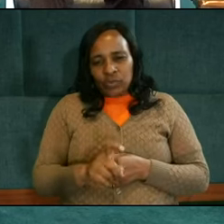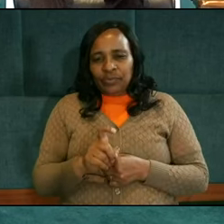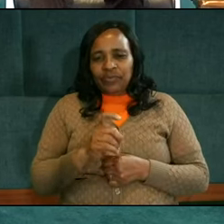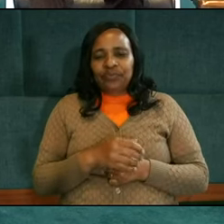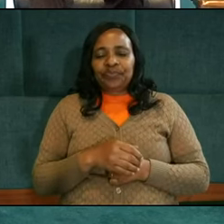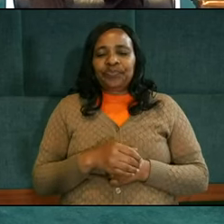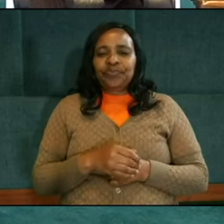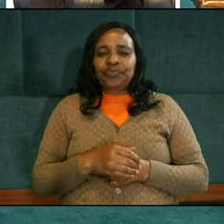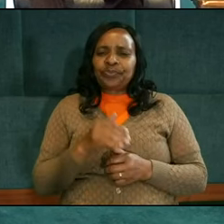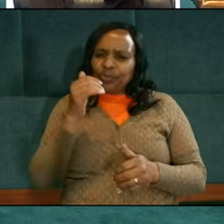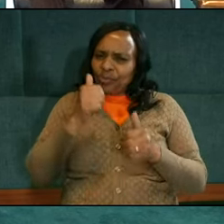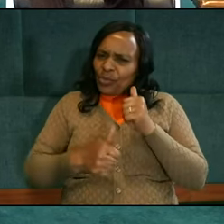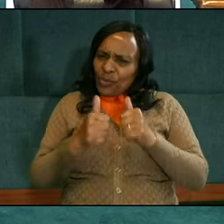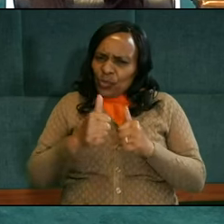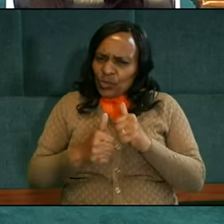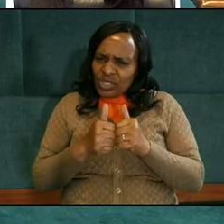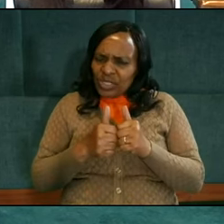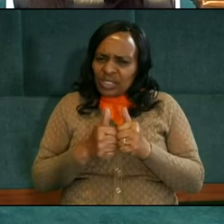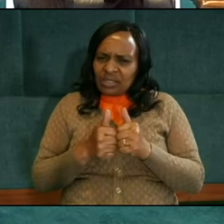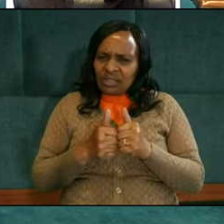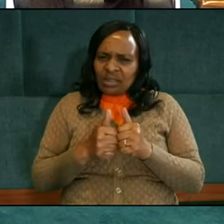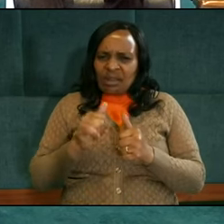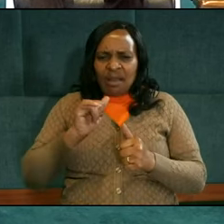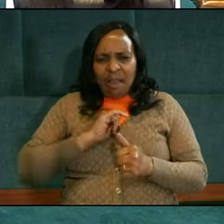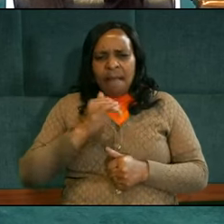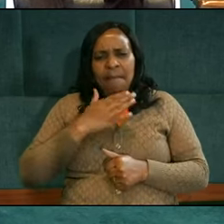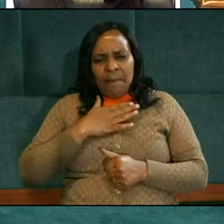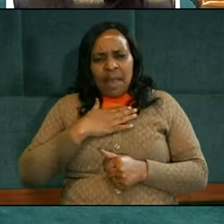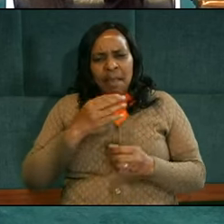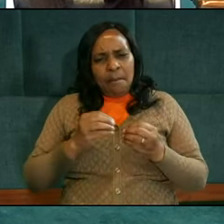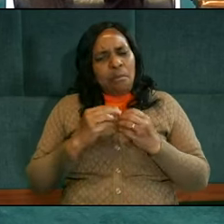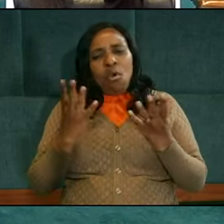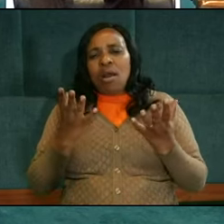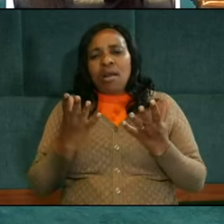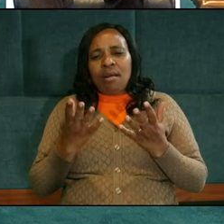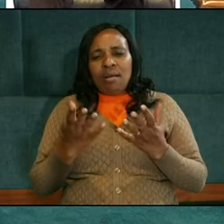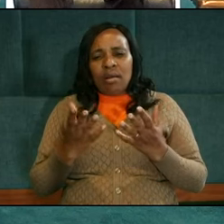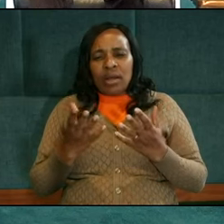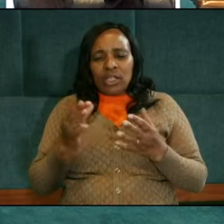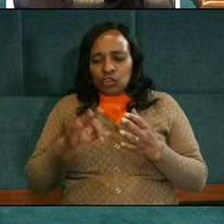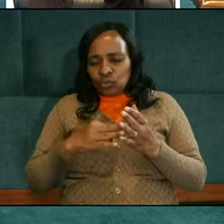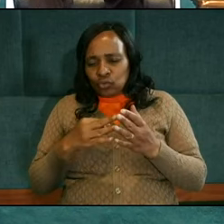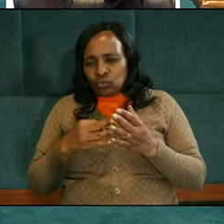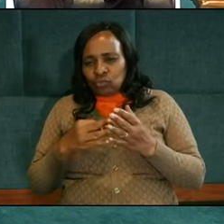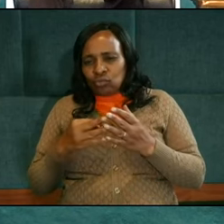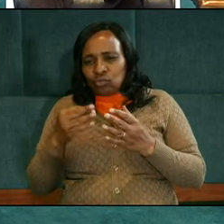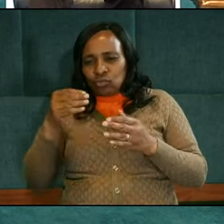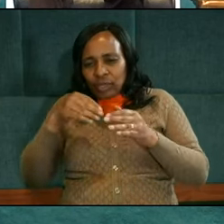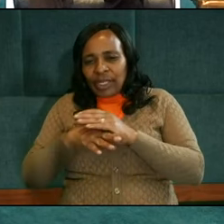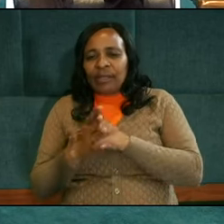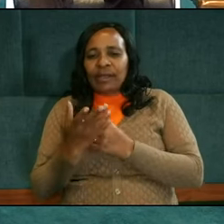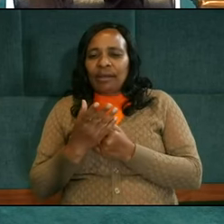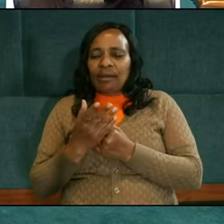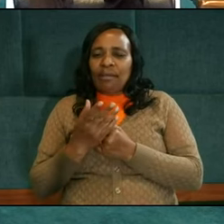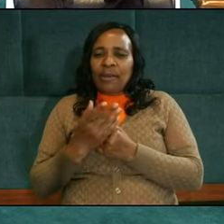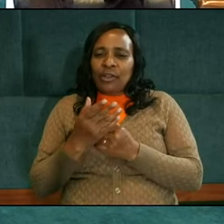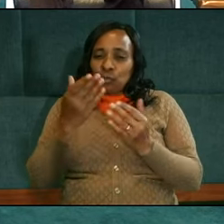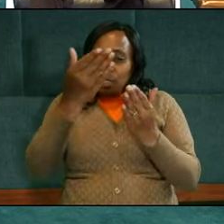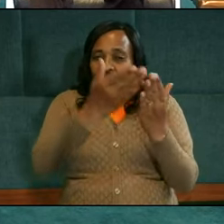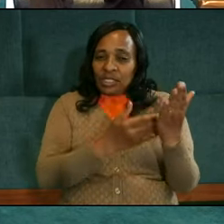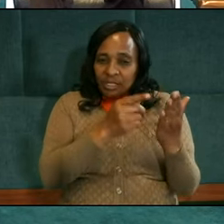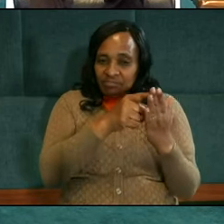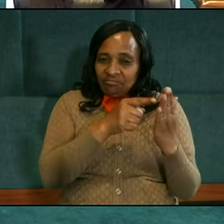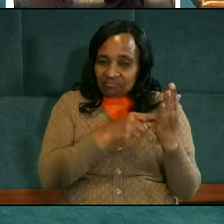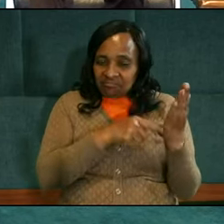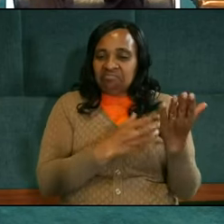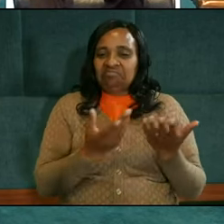Yes. Which ditch am I more inclined to fall into? And you